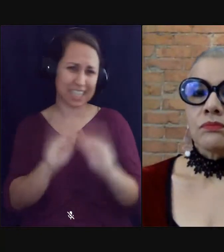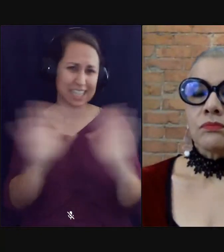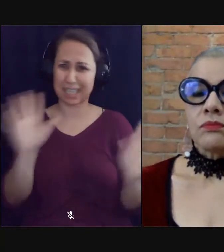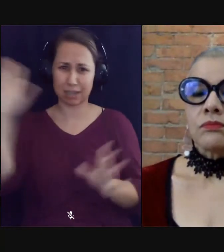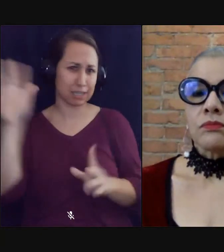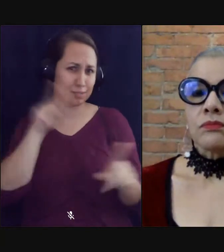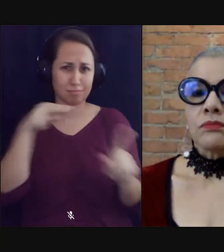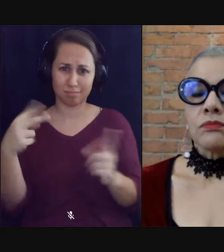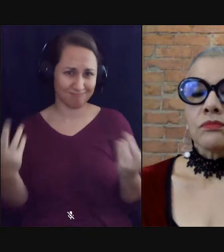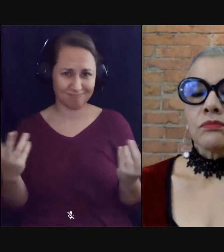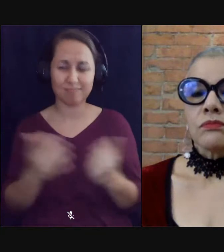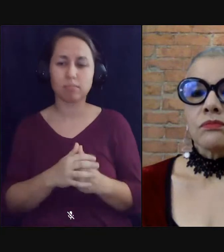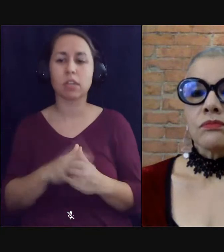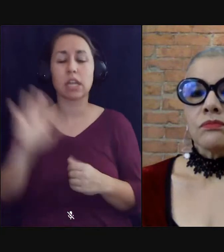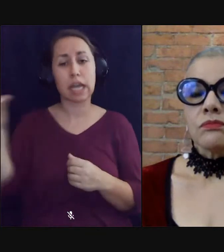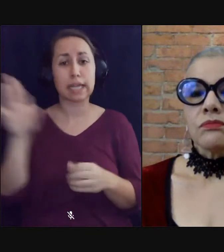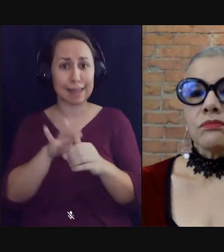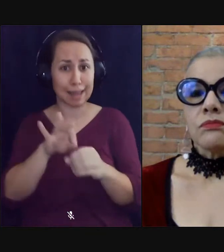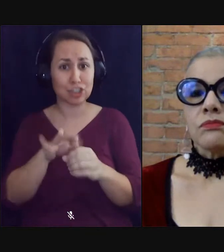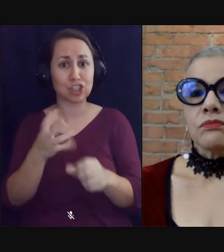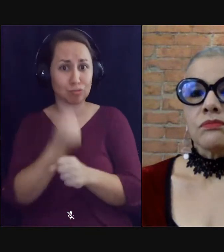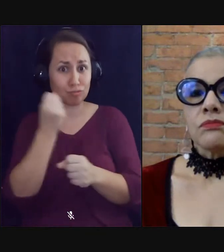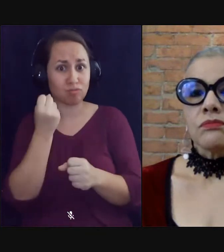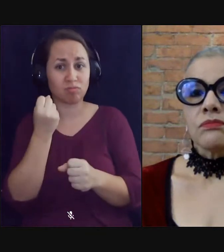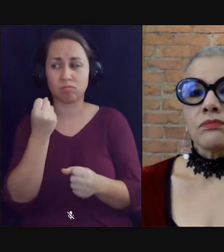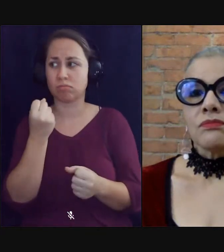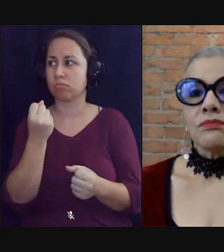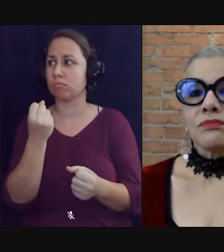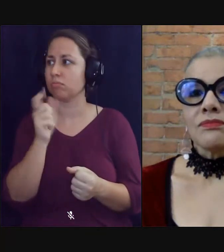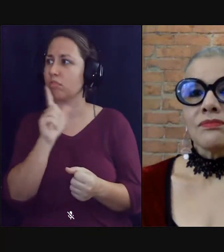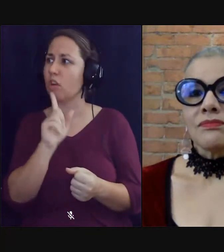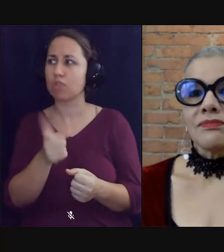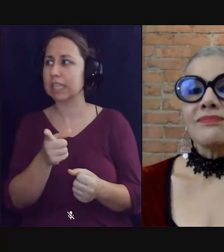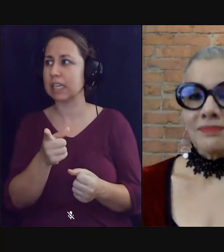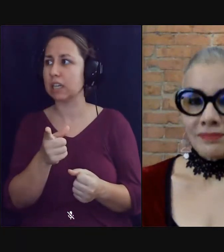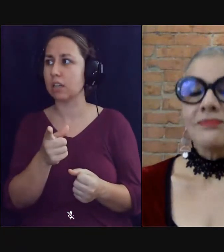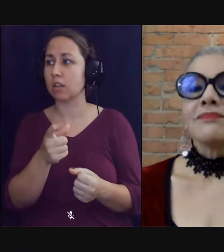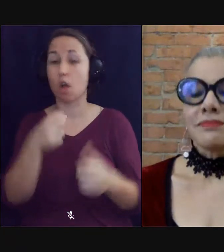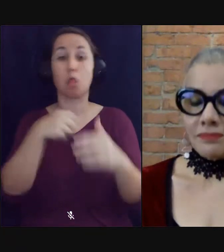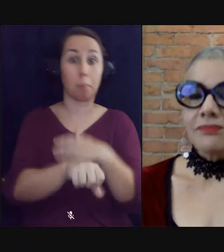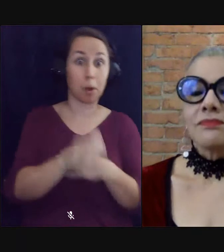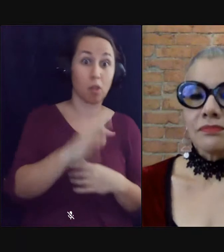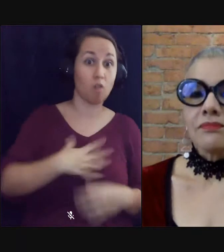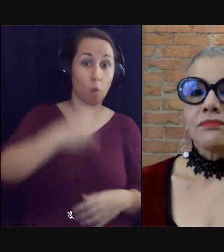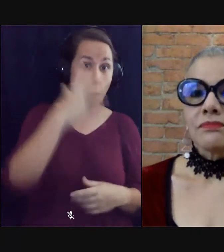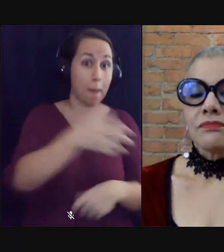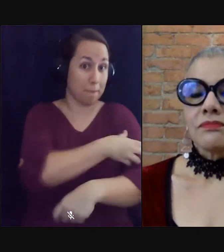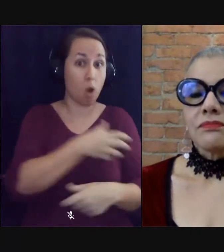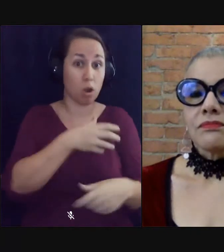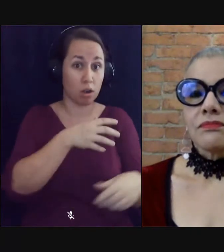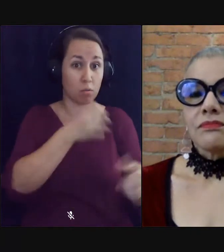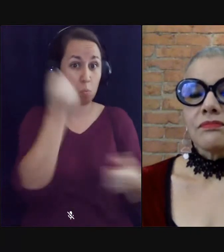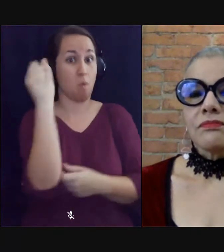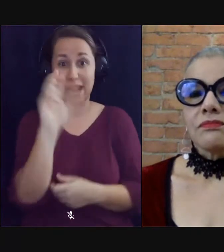election, his election was by no means the birth of the white power movement in the United States. And